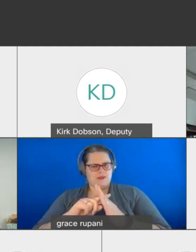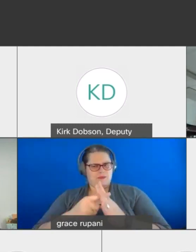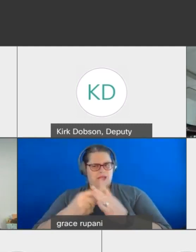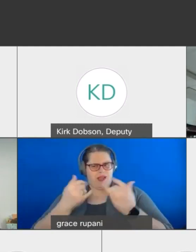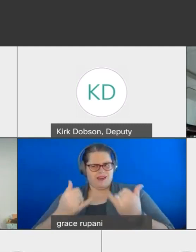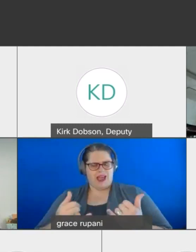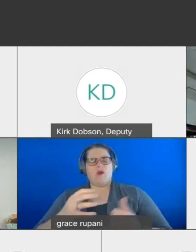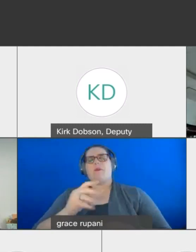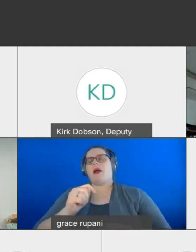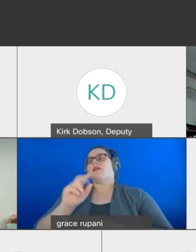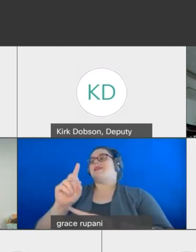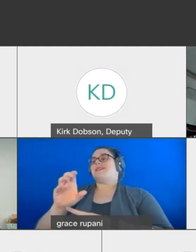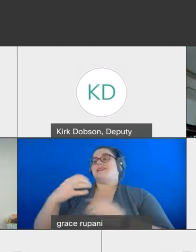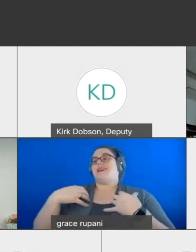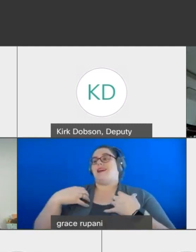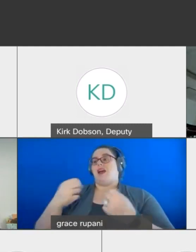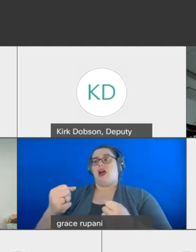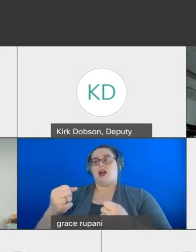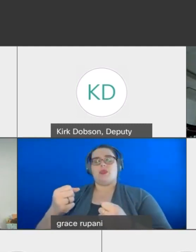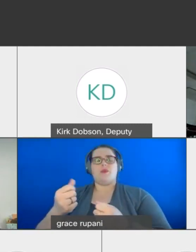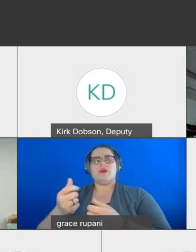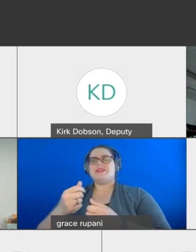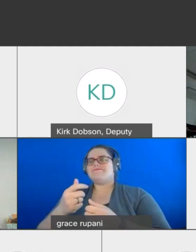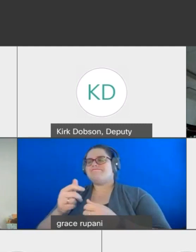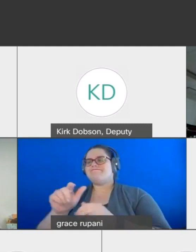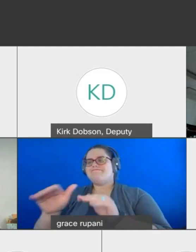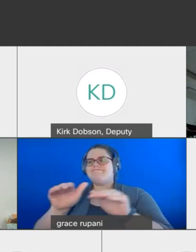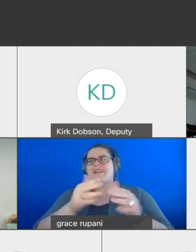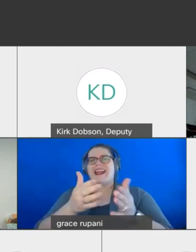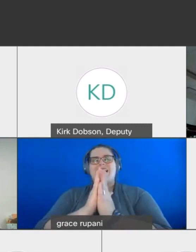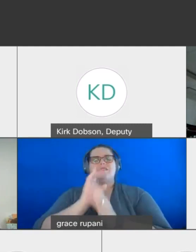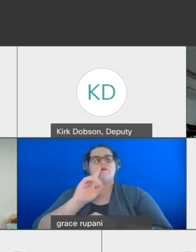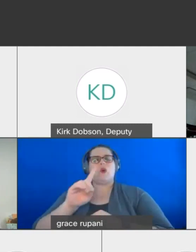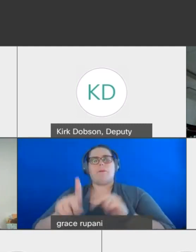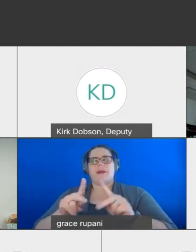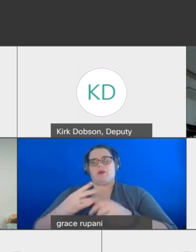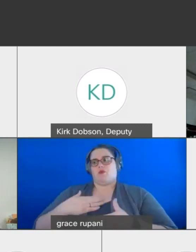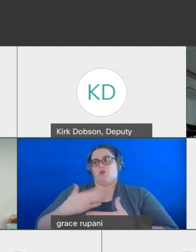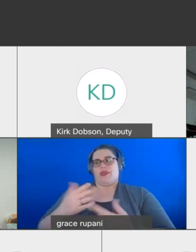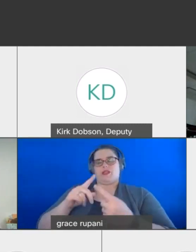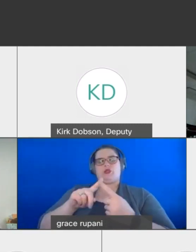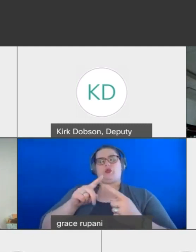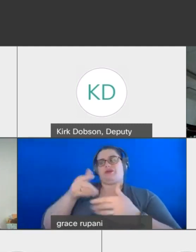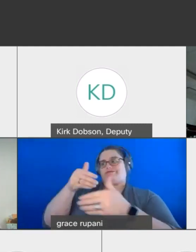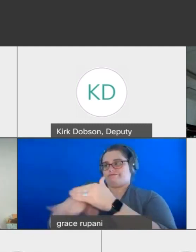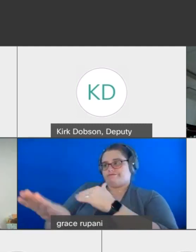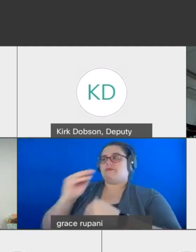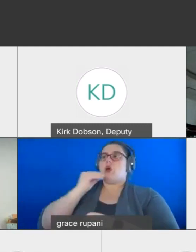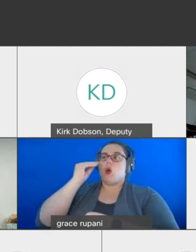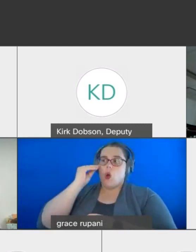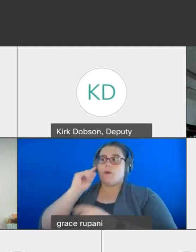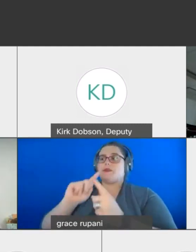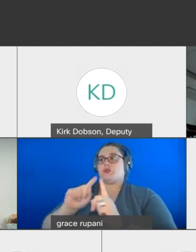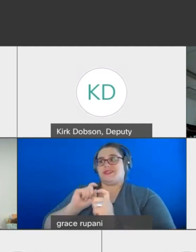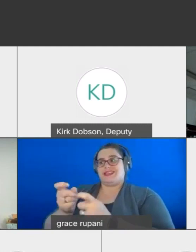of folks who needed someone to come to their home to administer a vaccine. And in fact, that has begun. It was to begin this